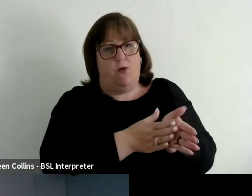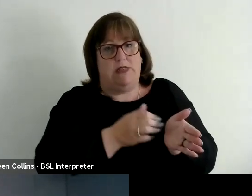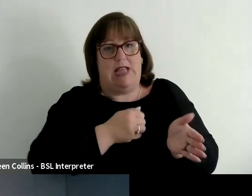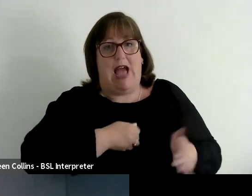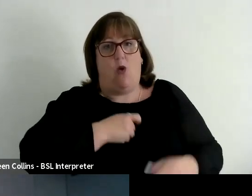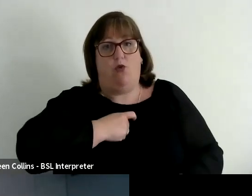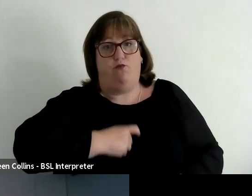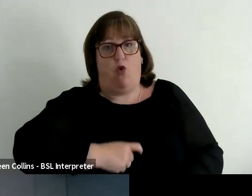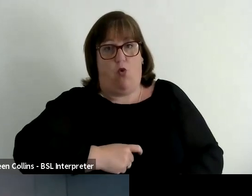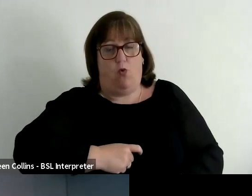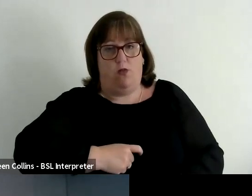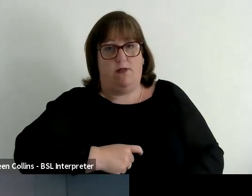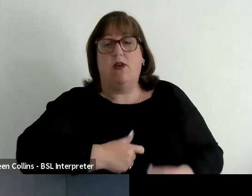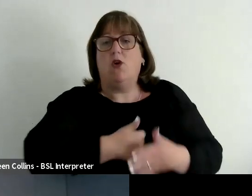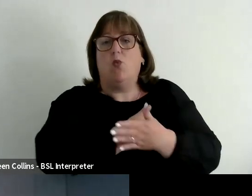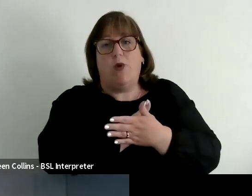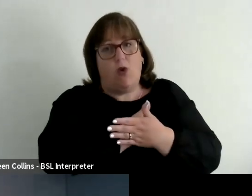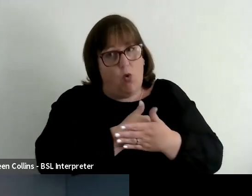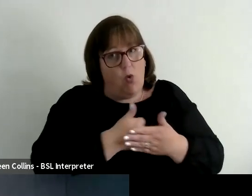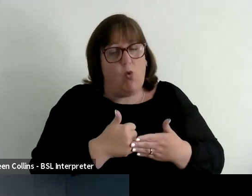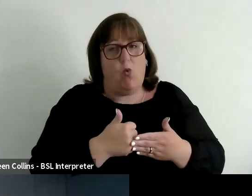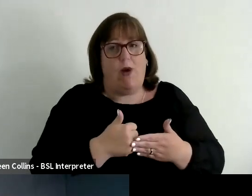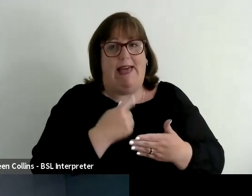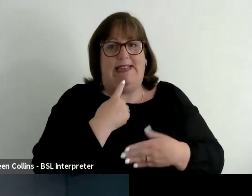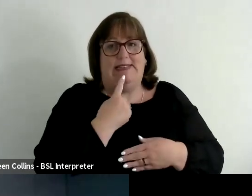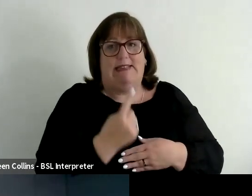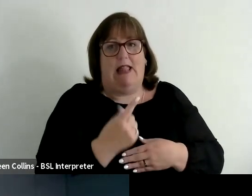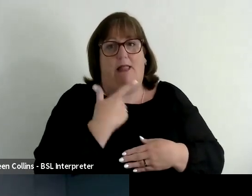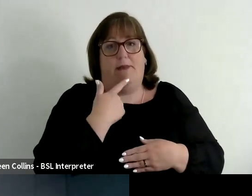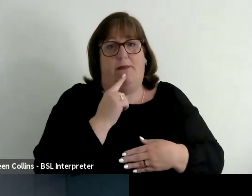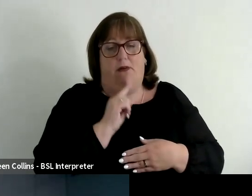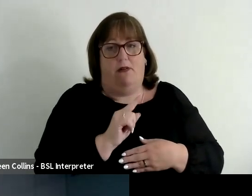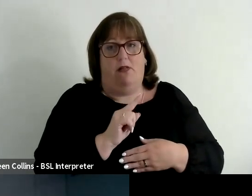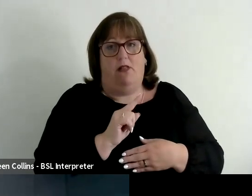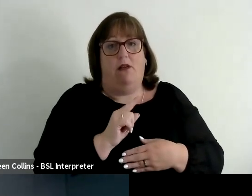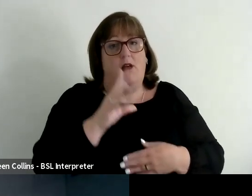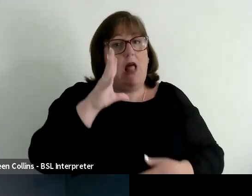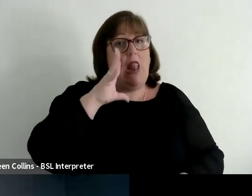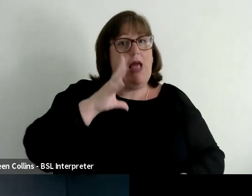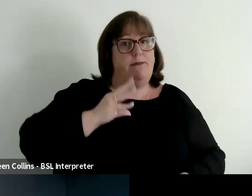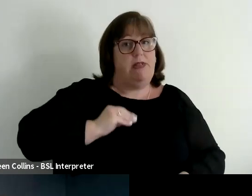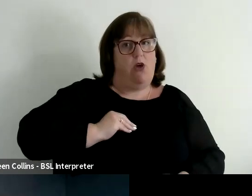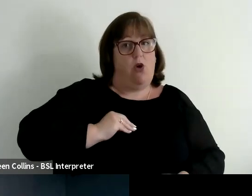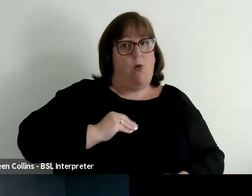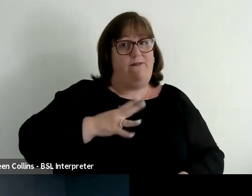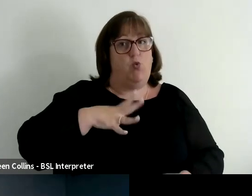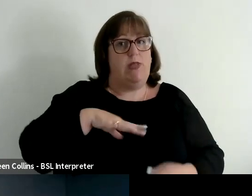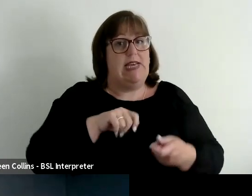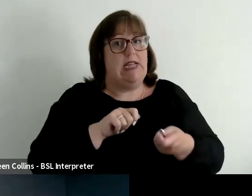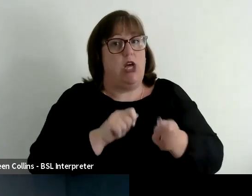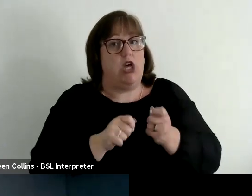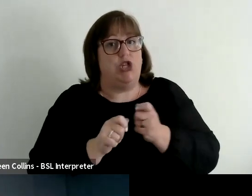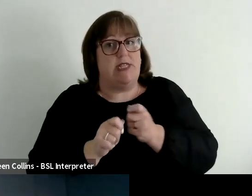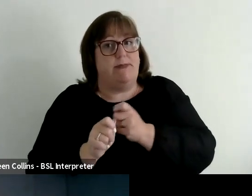adjustments, you know, please let us know. There's space for you to kind of capture that. Now, if your adjustments mean that you